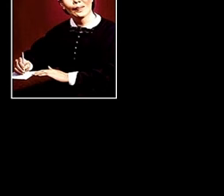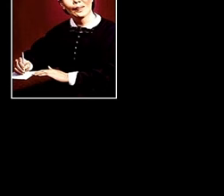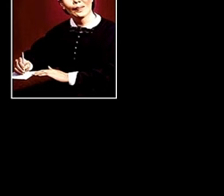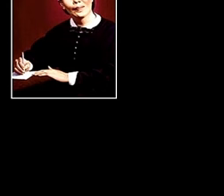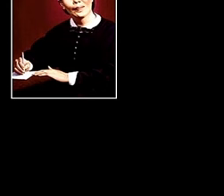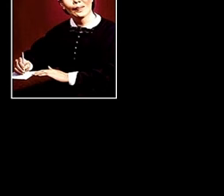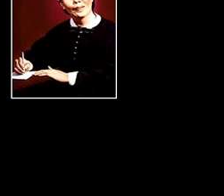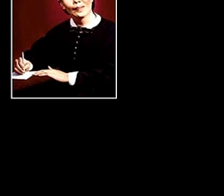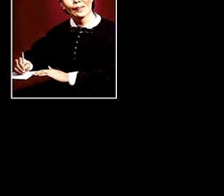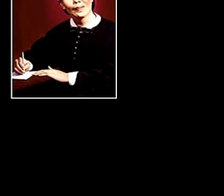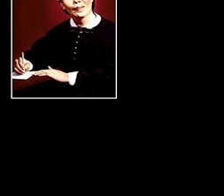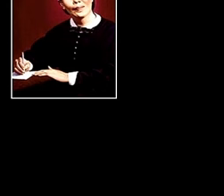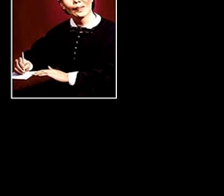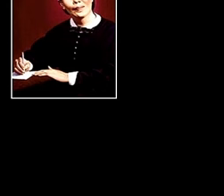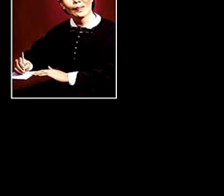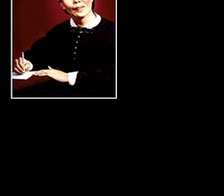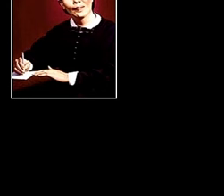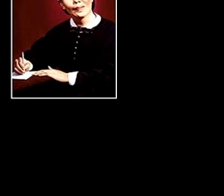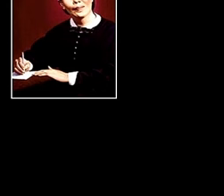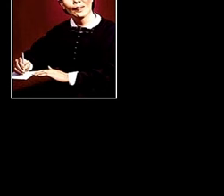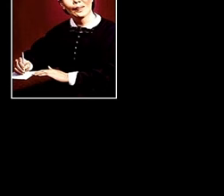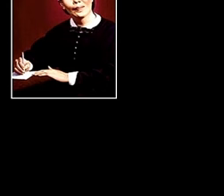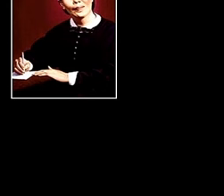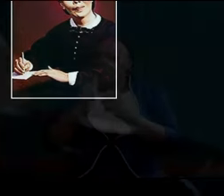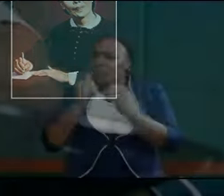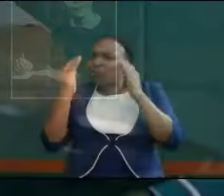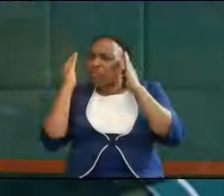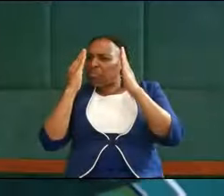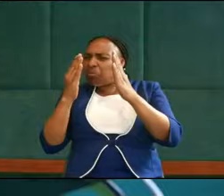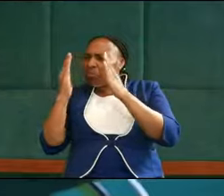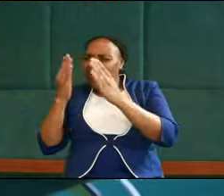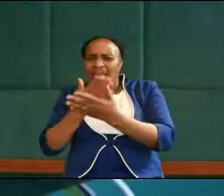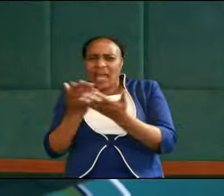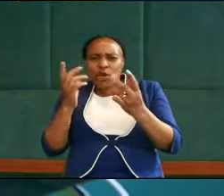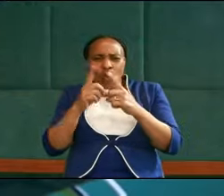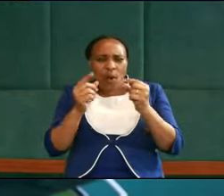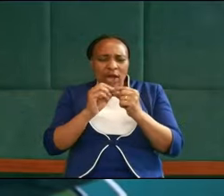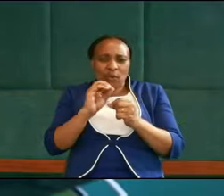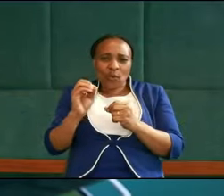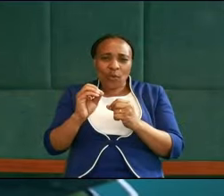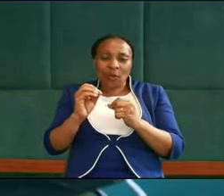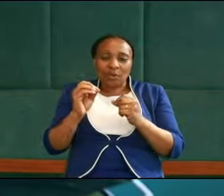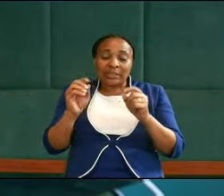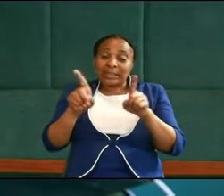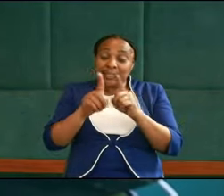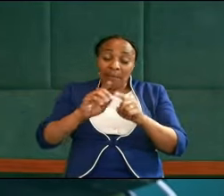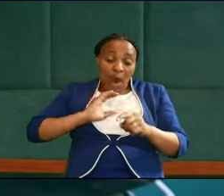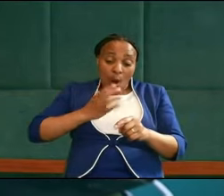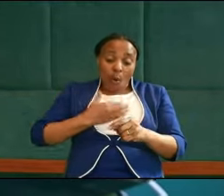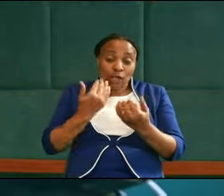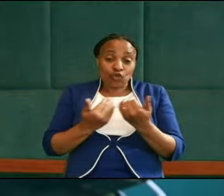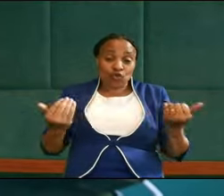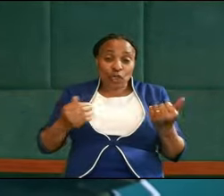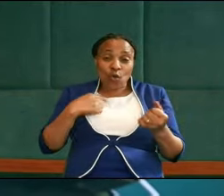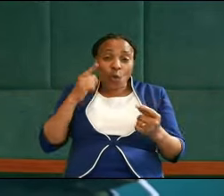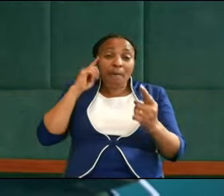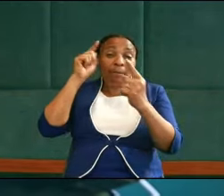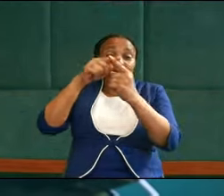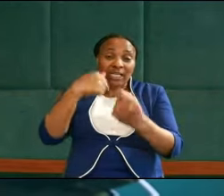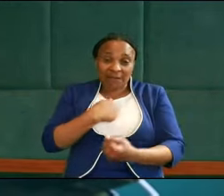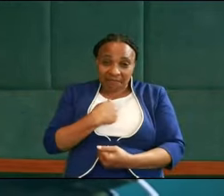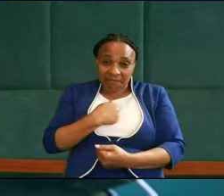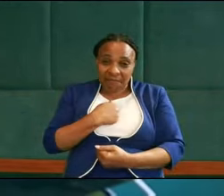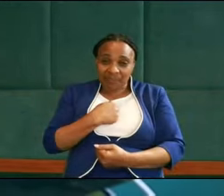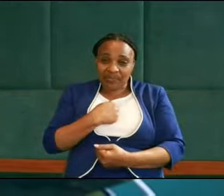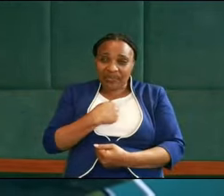they believe. They did not pay attention to anyone. Unlike our children who are on campuses, who are compromising their